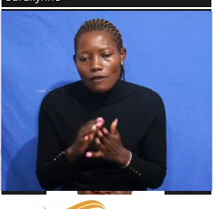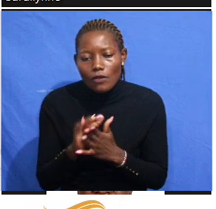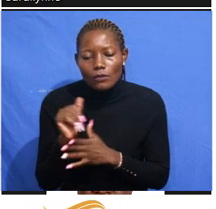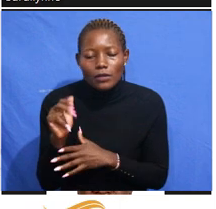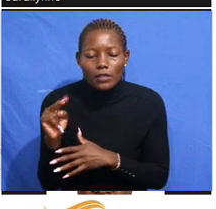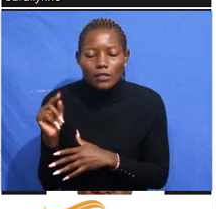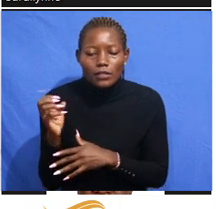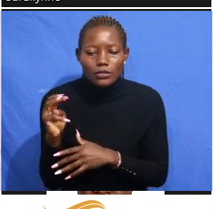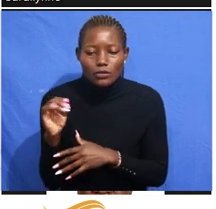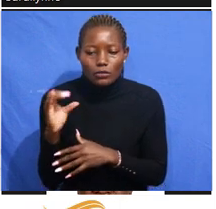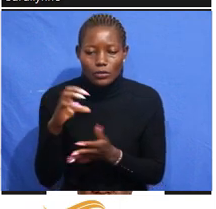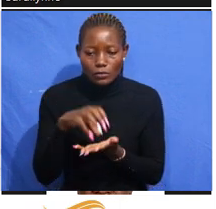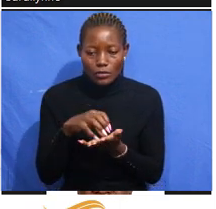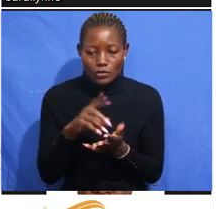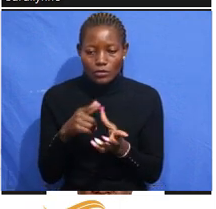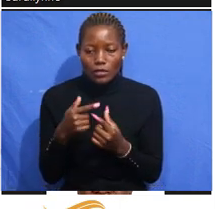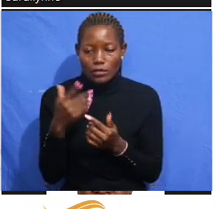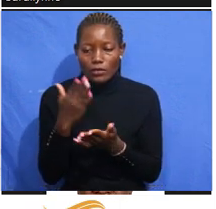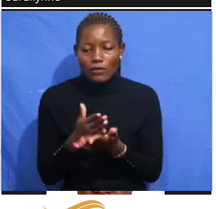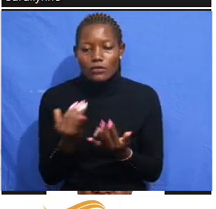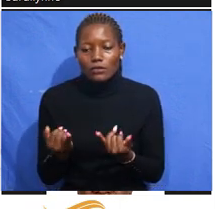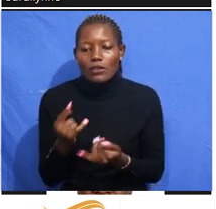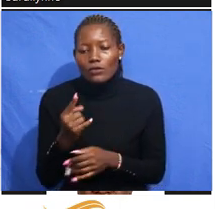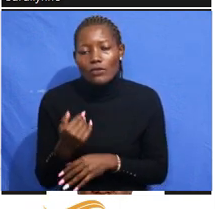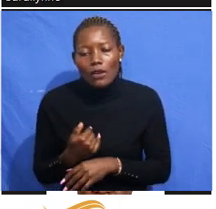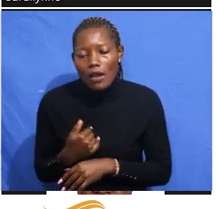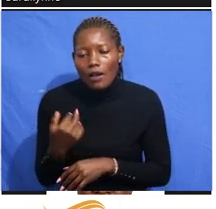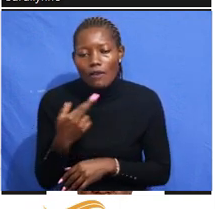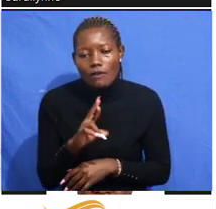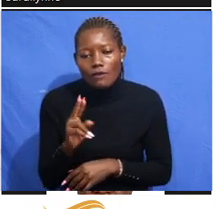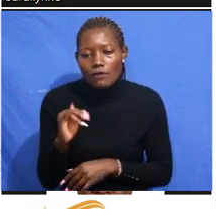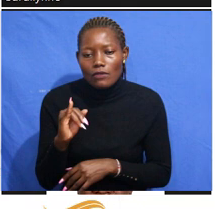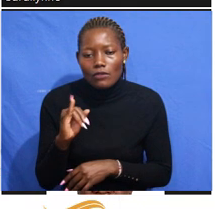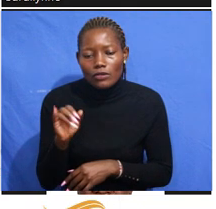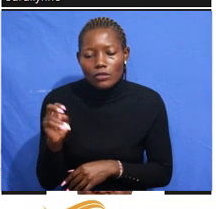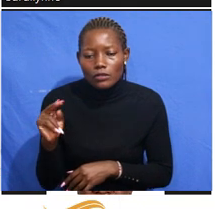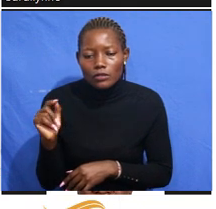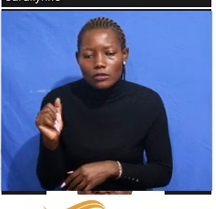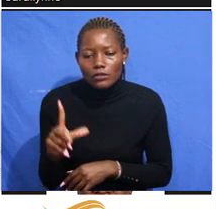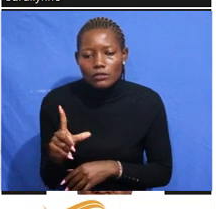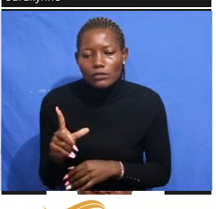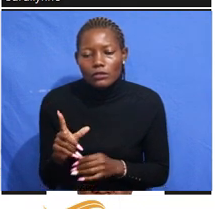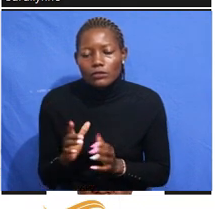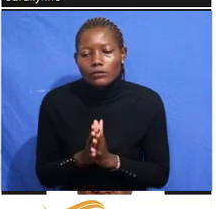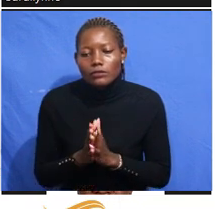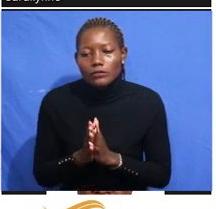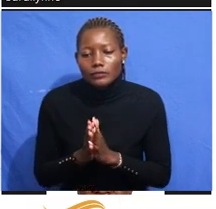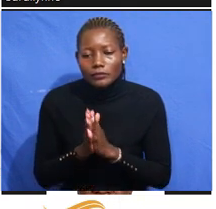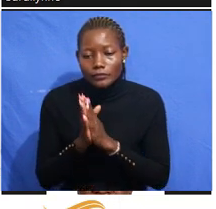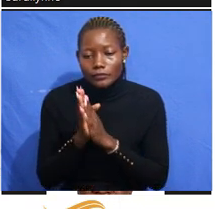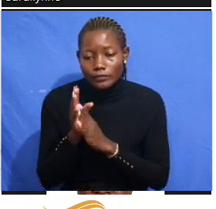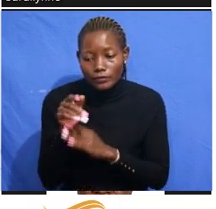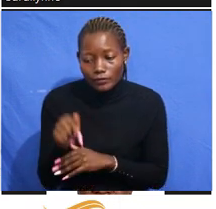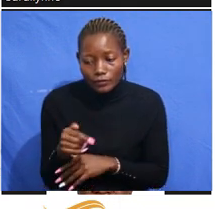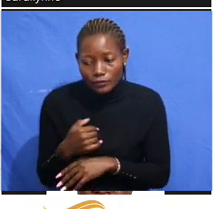position. Then, of course, now you have horizontal abduction and horizontal adduction. Down there, I've